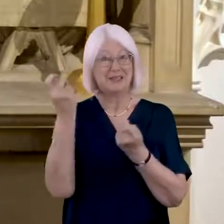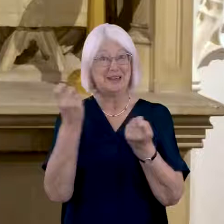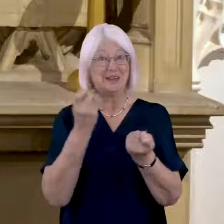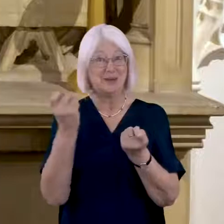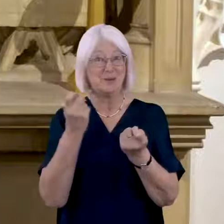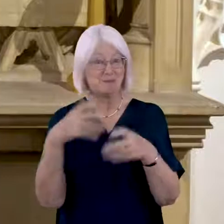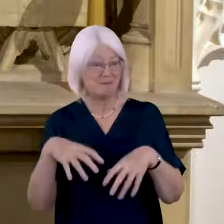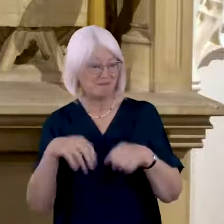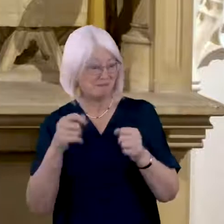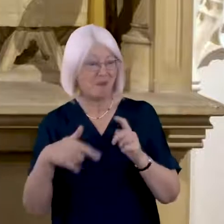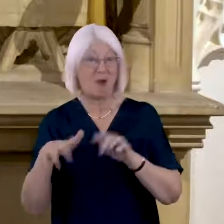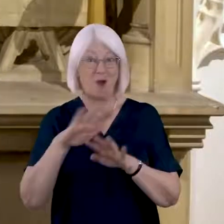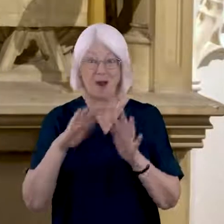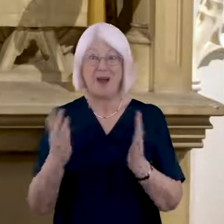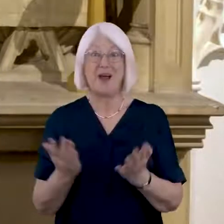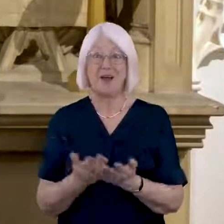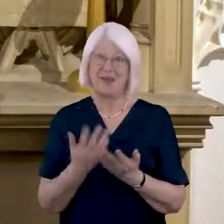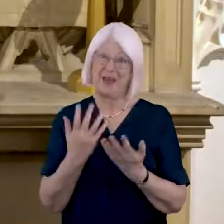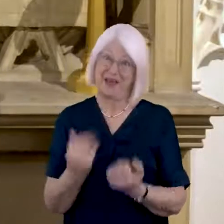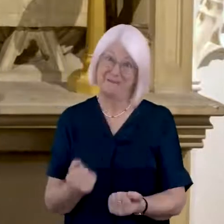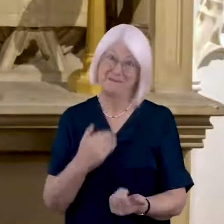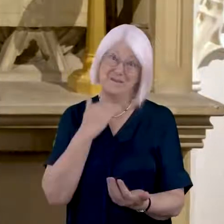abundance.